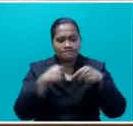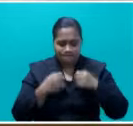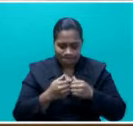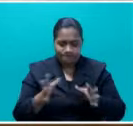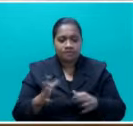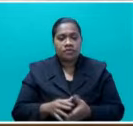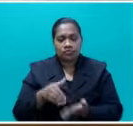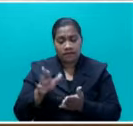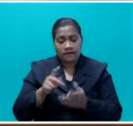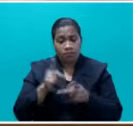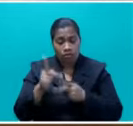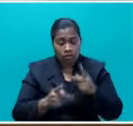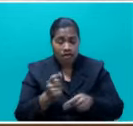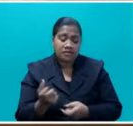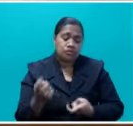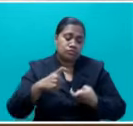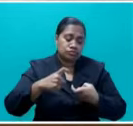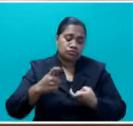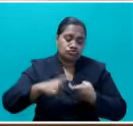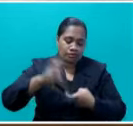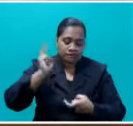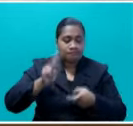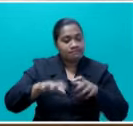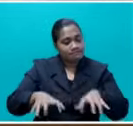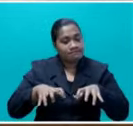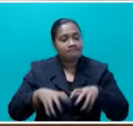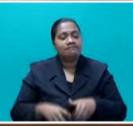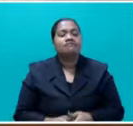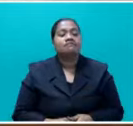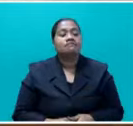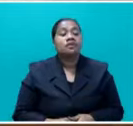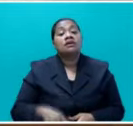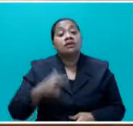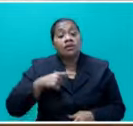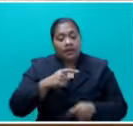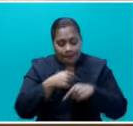ratification process after rejoining the forum. This is the reason why we are